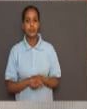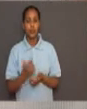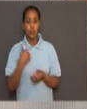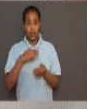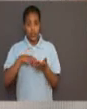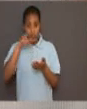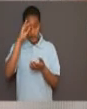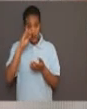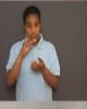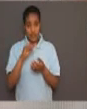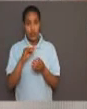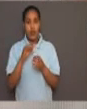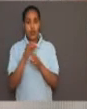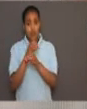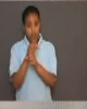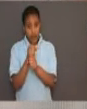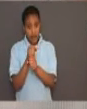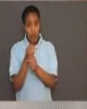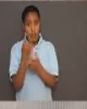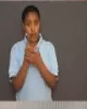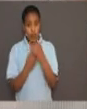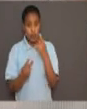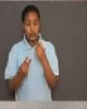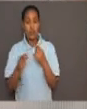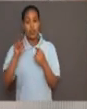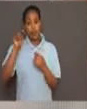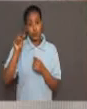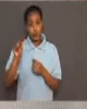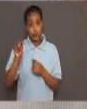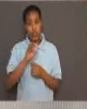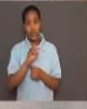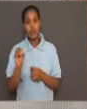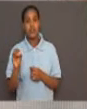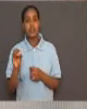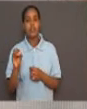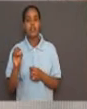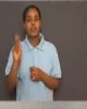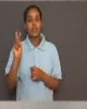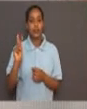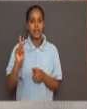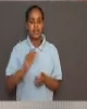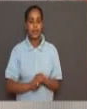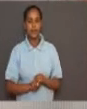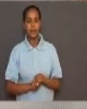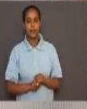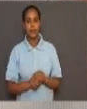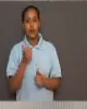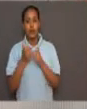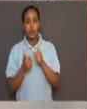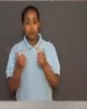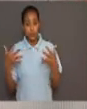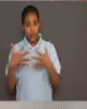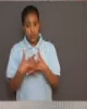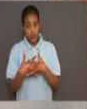We learned that it contains both nitrogen and phosphorus, which makes